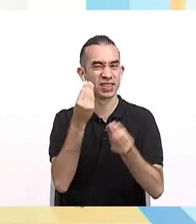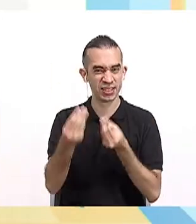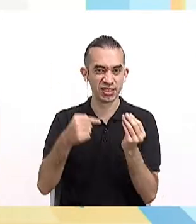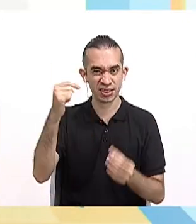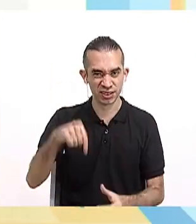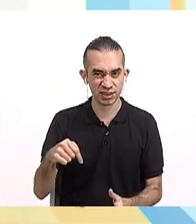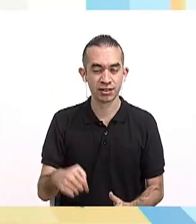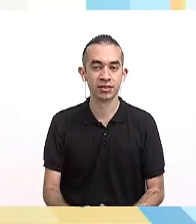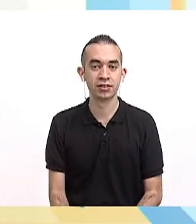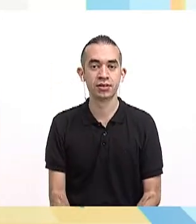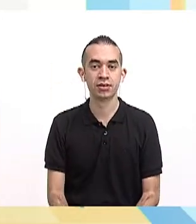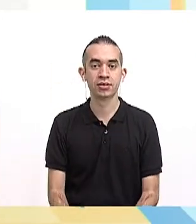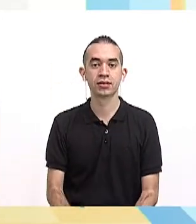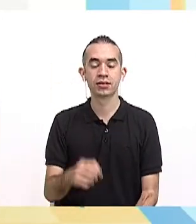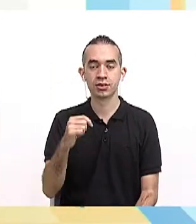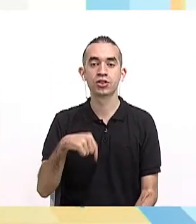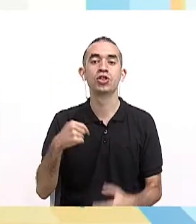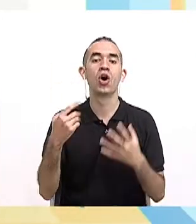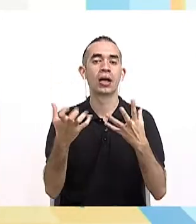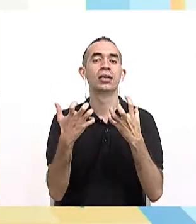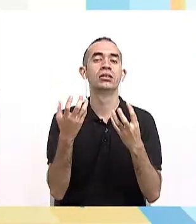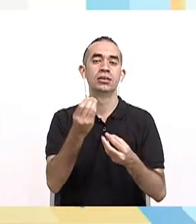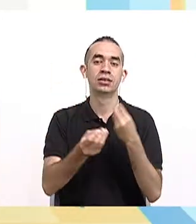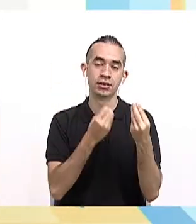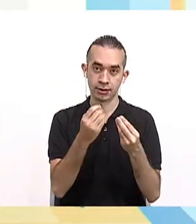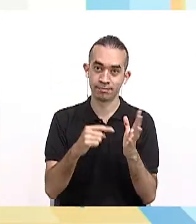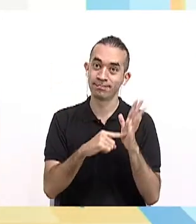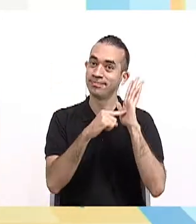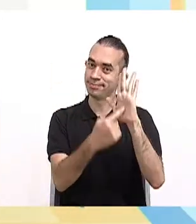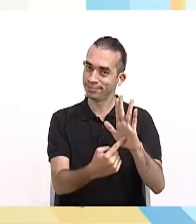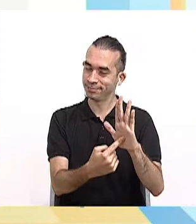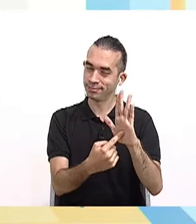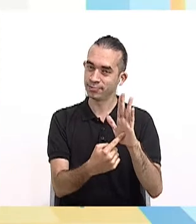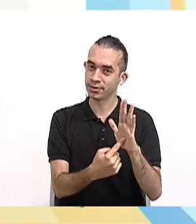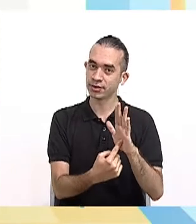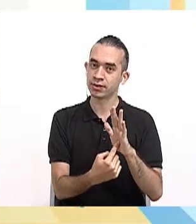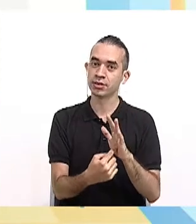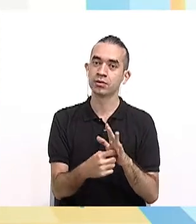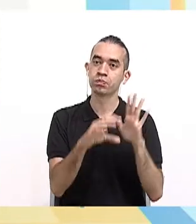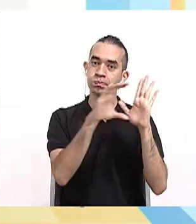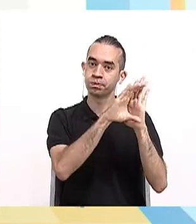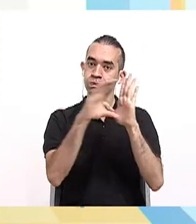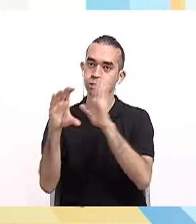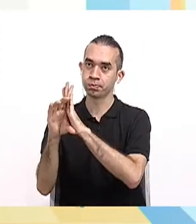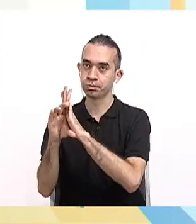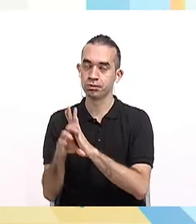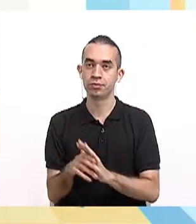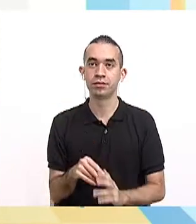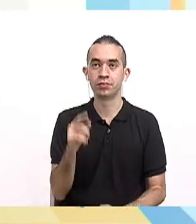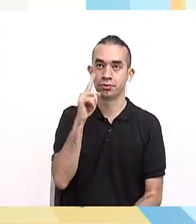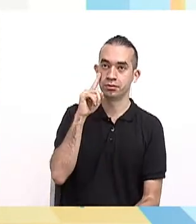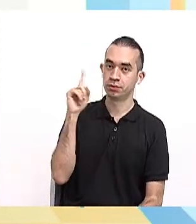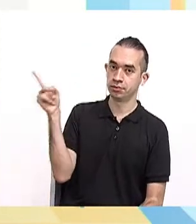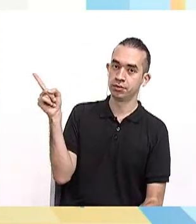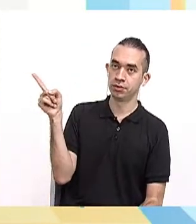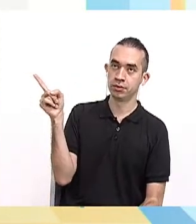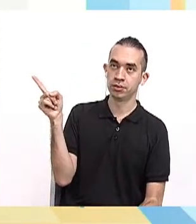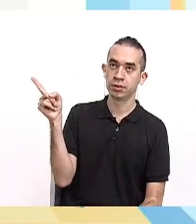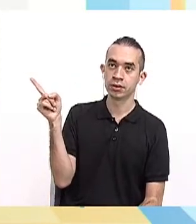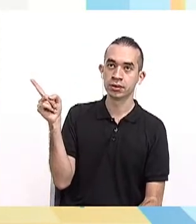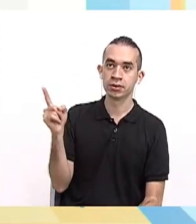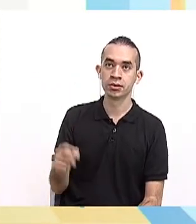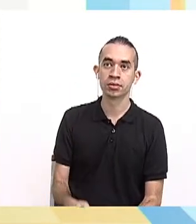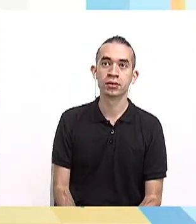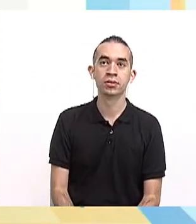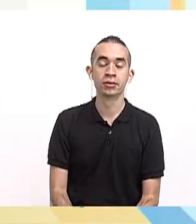today. What I want to do now is to show you two pictures, okay? So look at this picture over here.